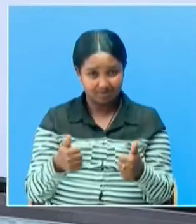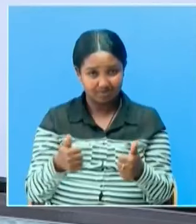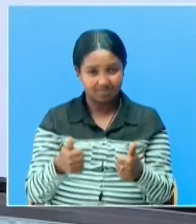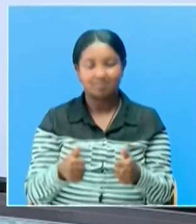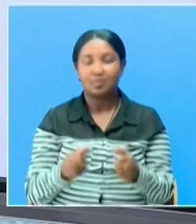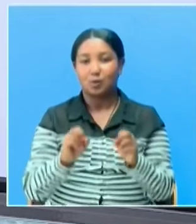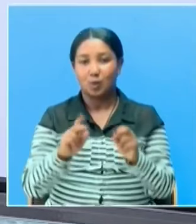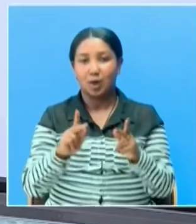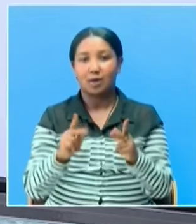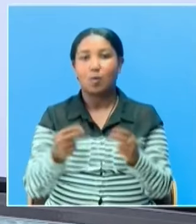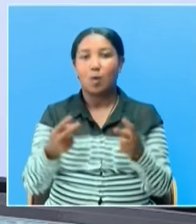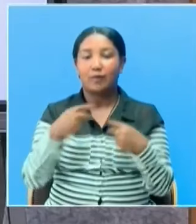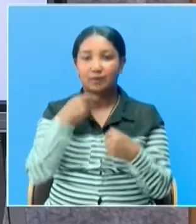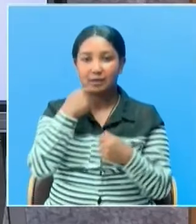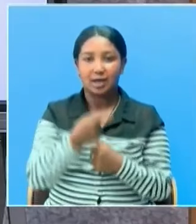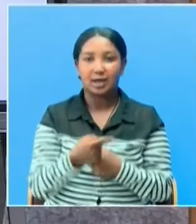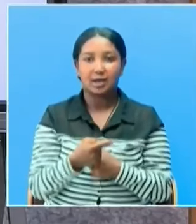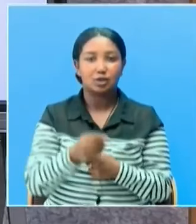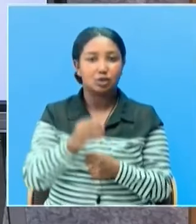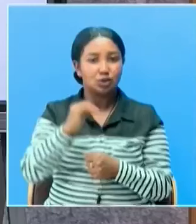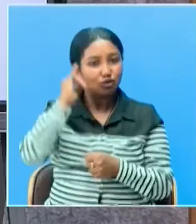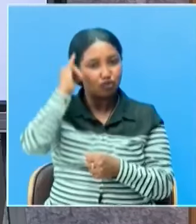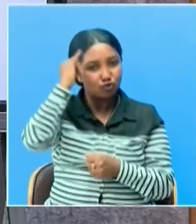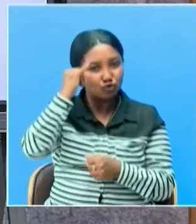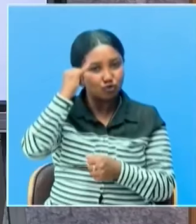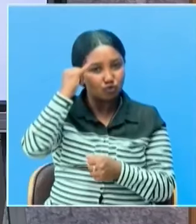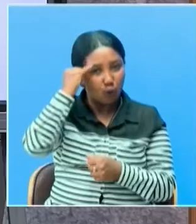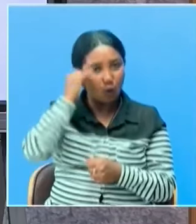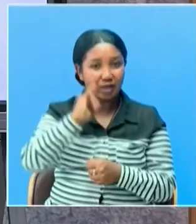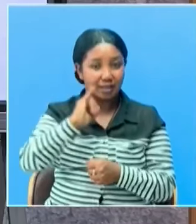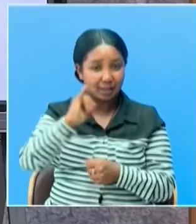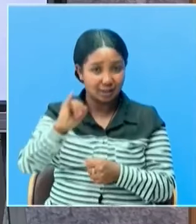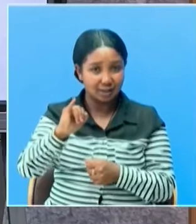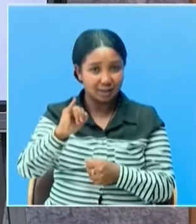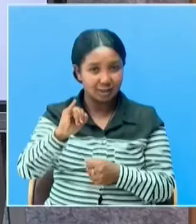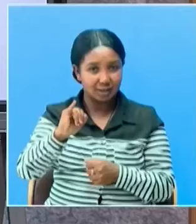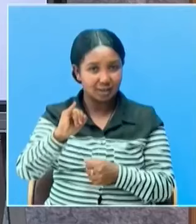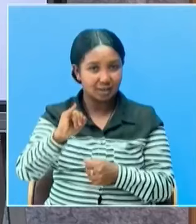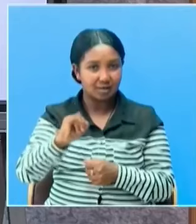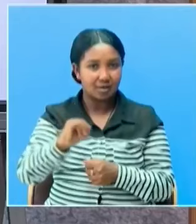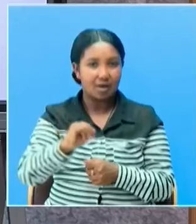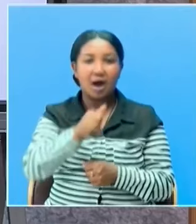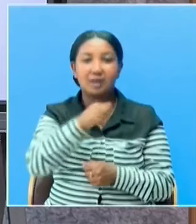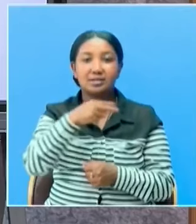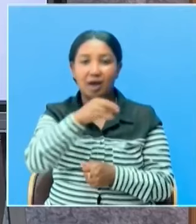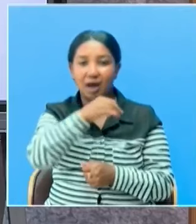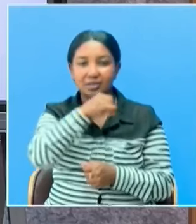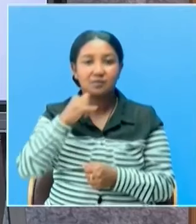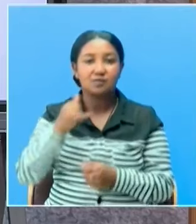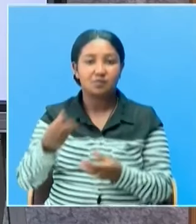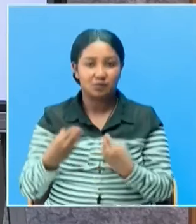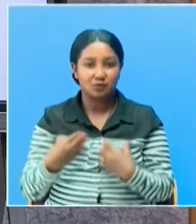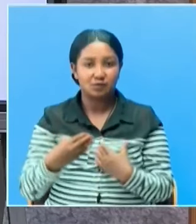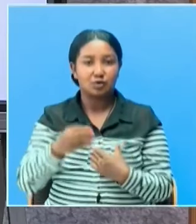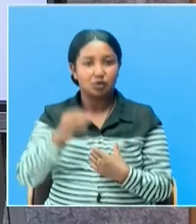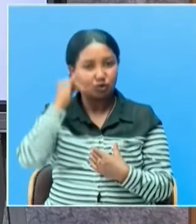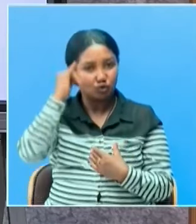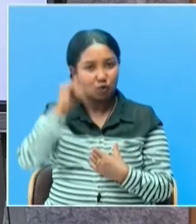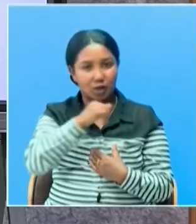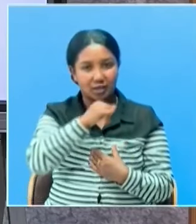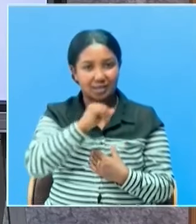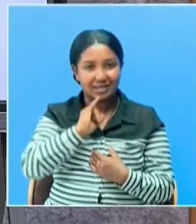Nice. So we have to say here, John is, an adjective is given here. John